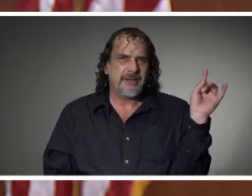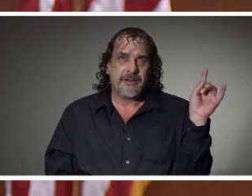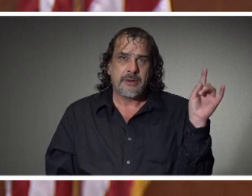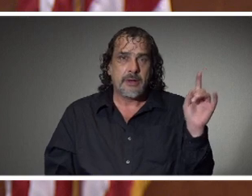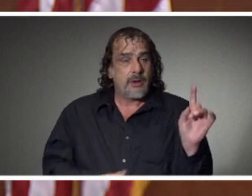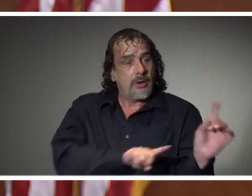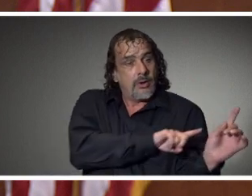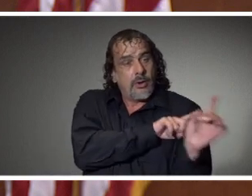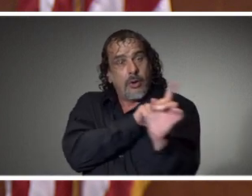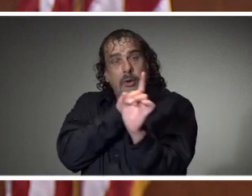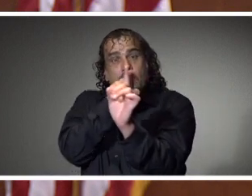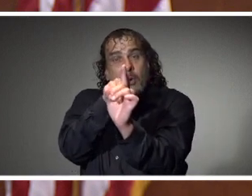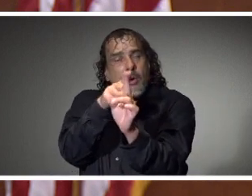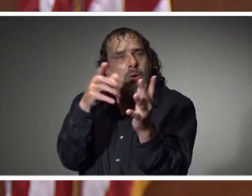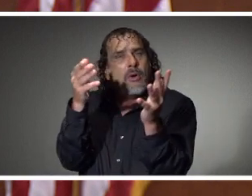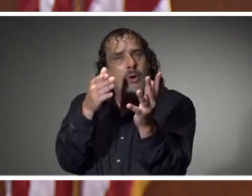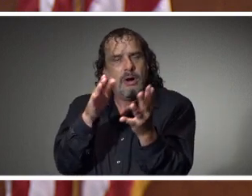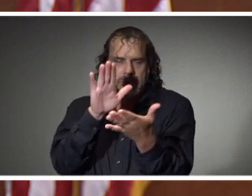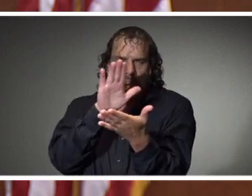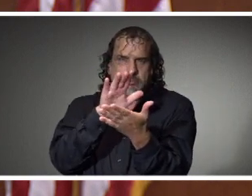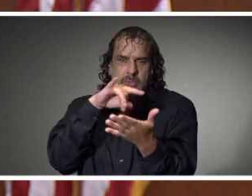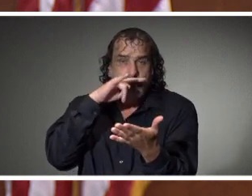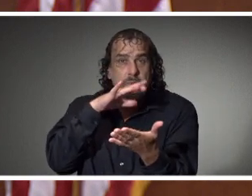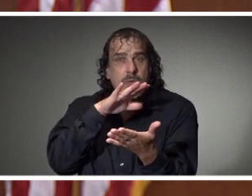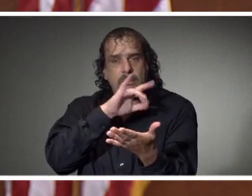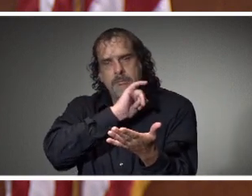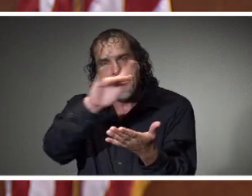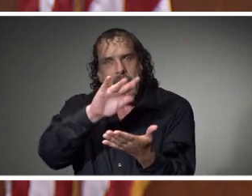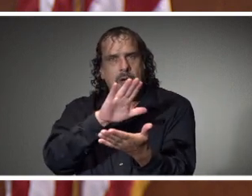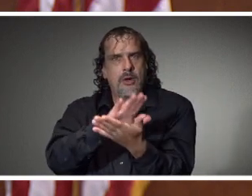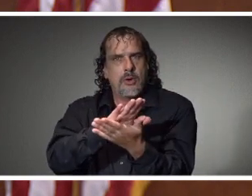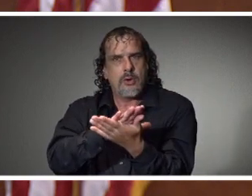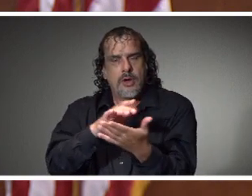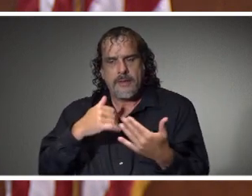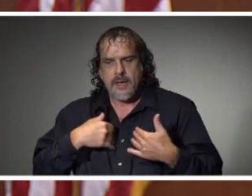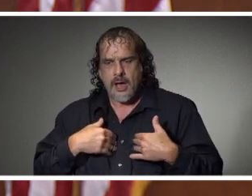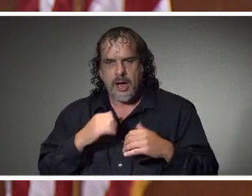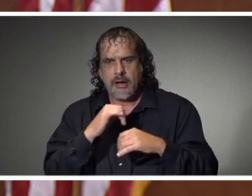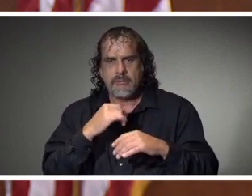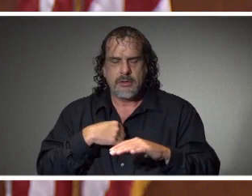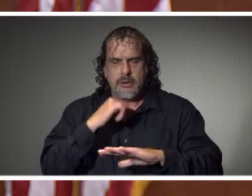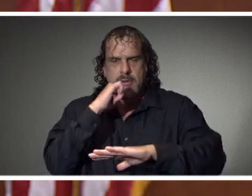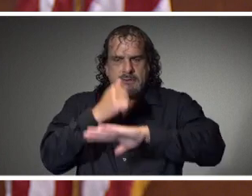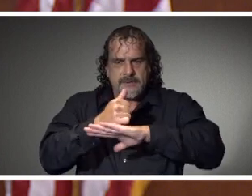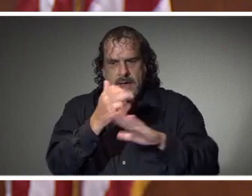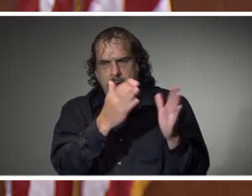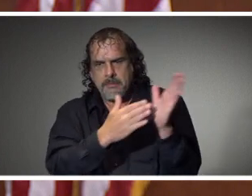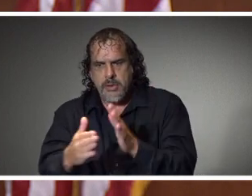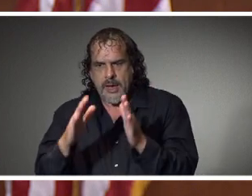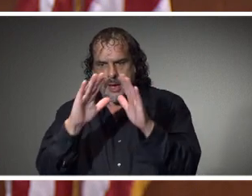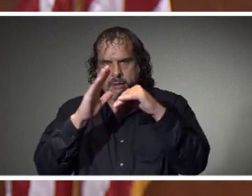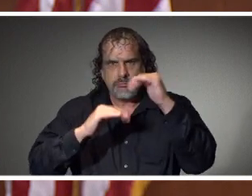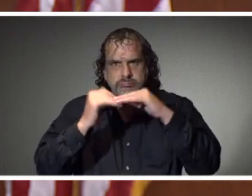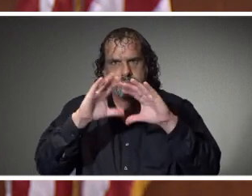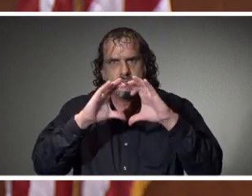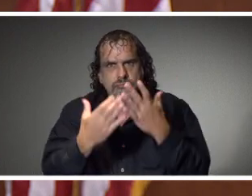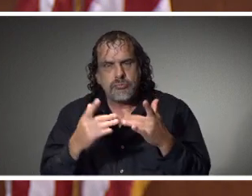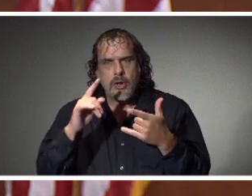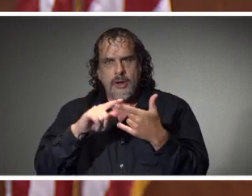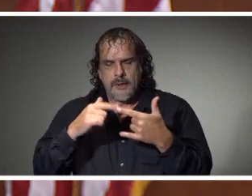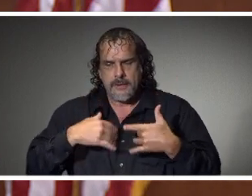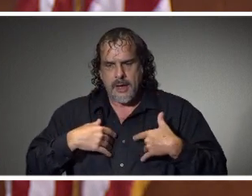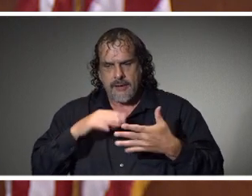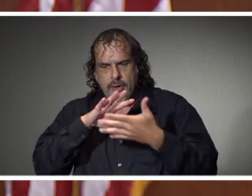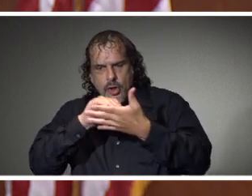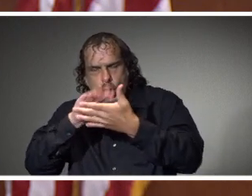kids back in school so that they can have structure, safety, and learning. We're going to do it with